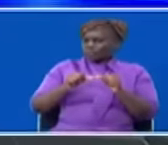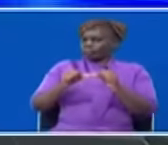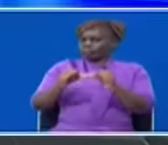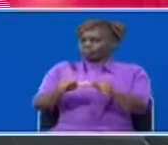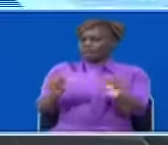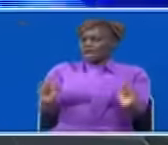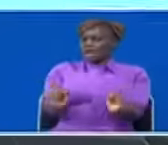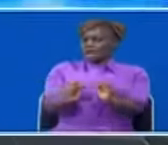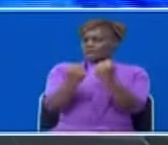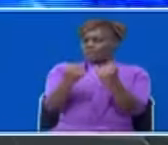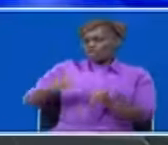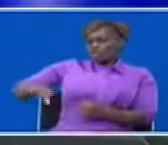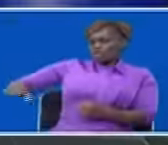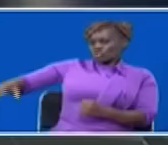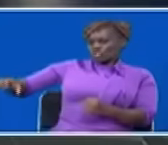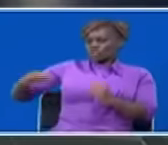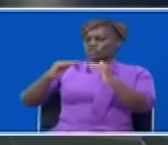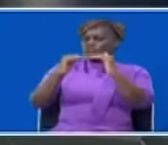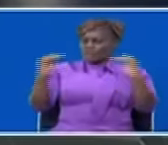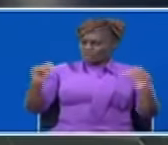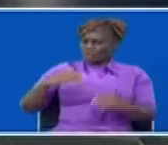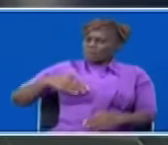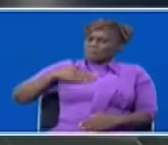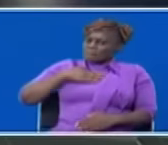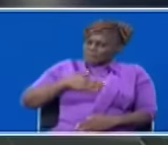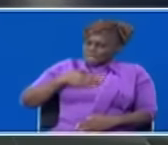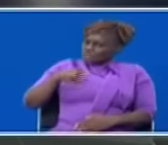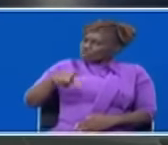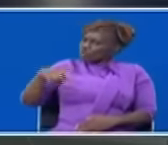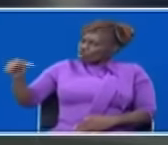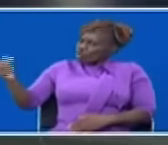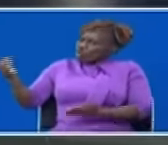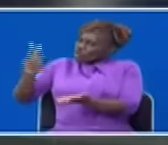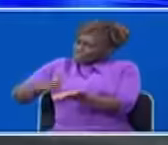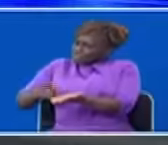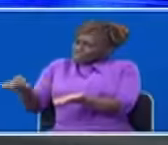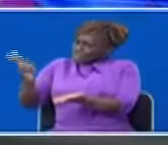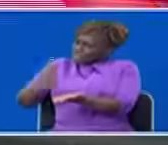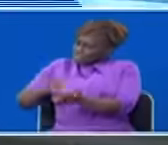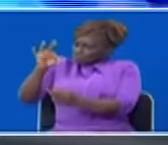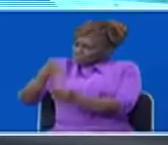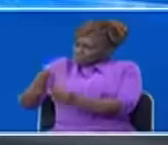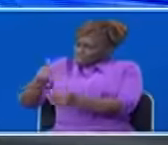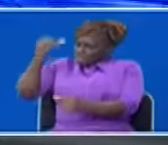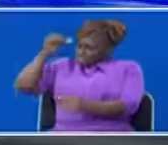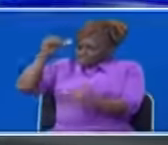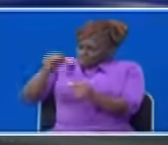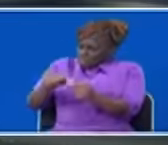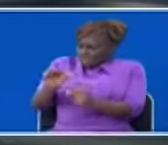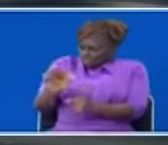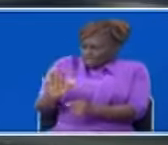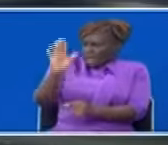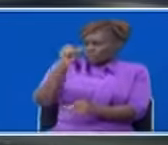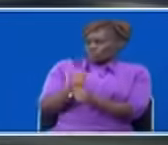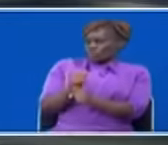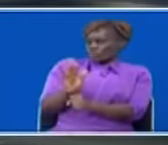happening at the constituency level. So please make sure you go to your constituency offices. And right here, as we remind you of your civic duty and